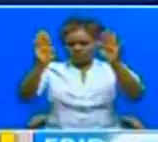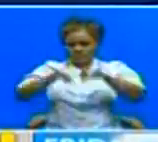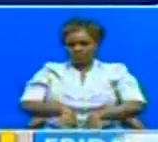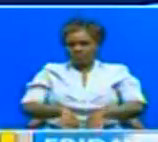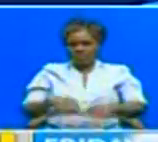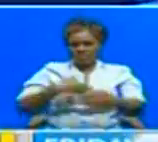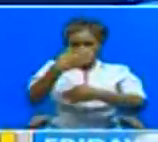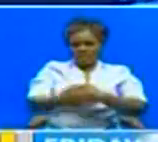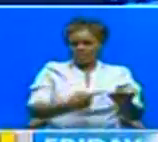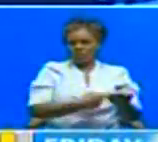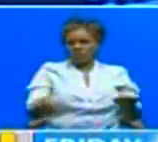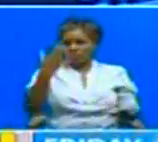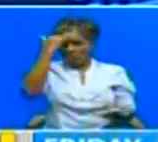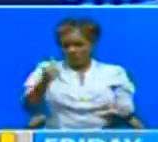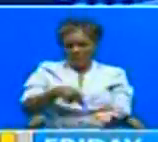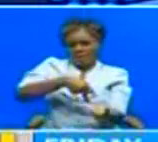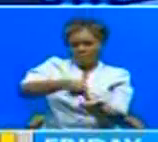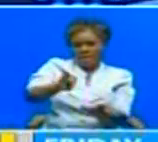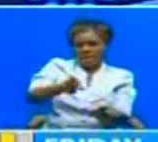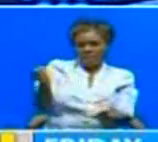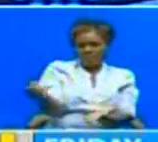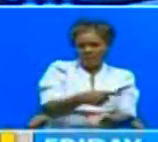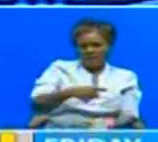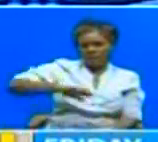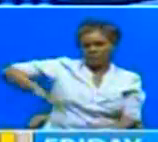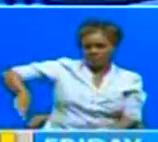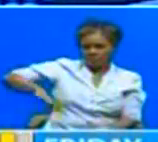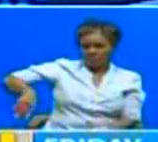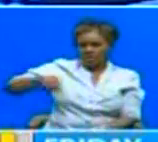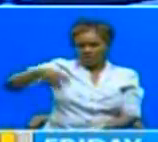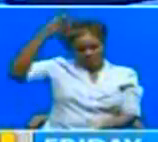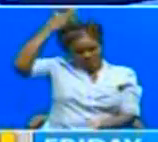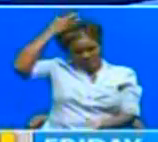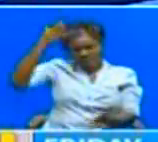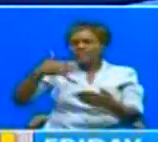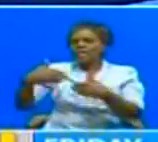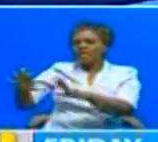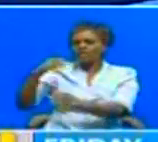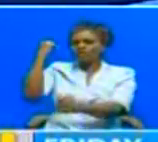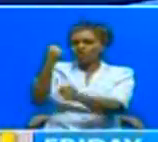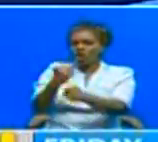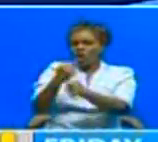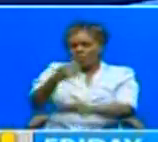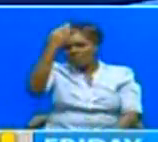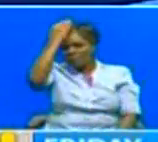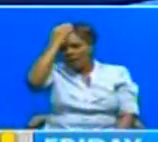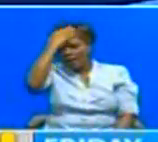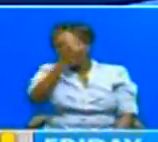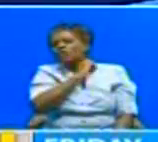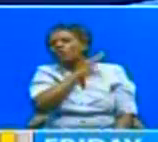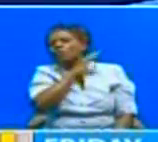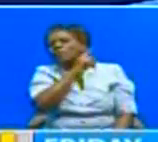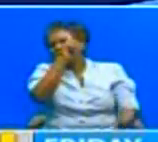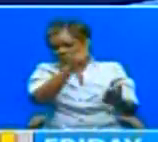paralyzed next week over delayed salaries. Nurses there have threatened to abandon work from Monday, complaining